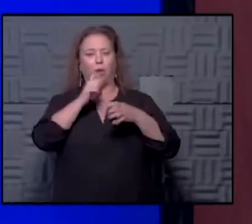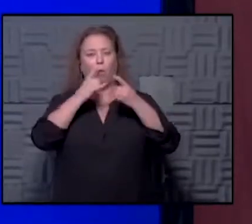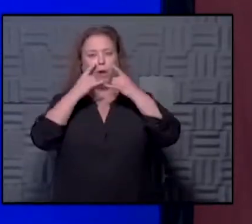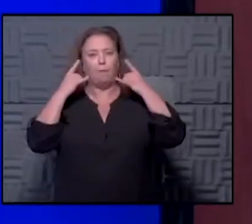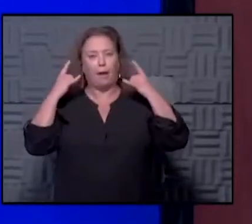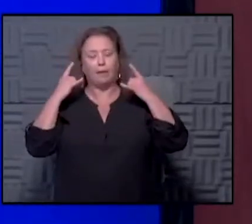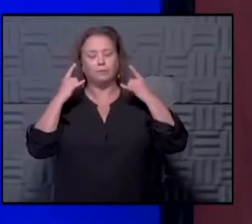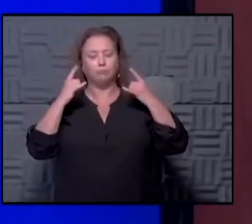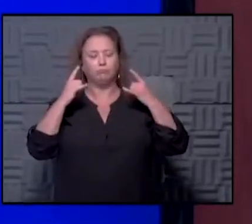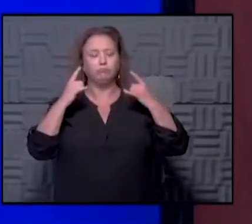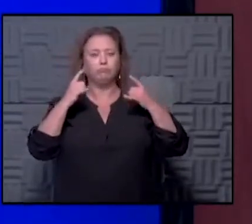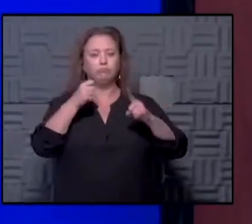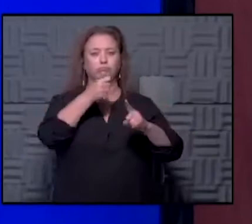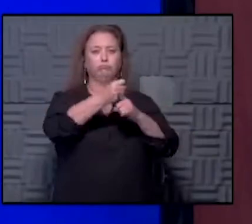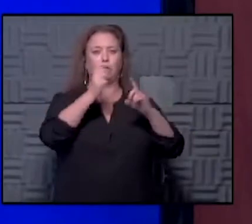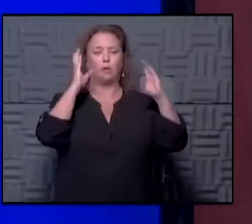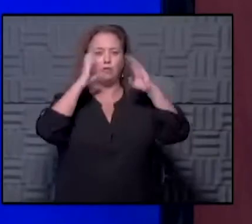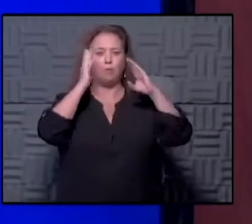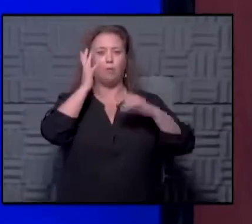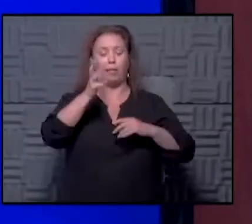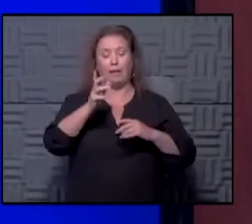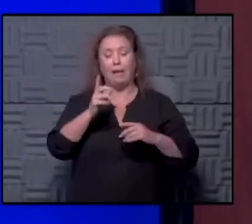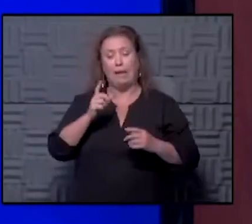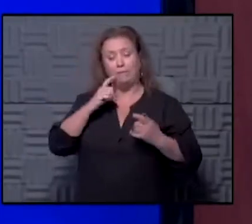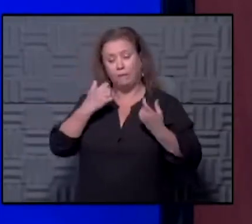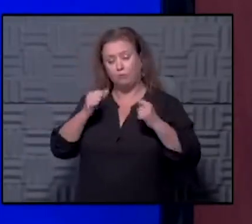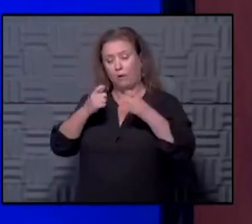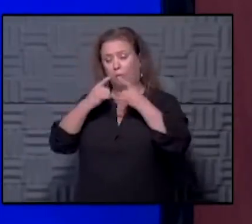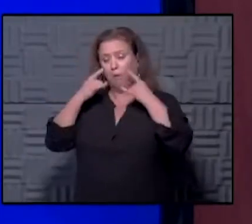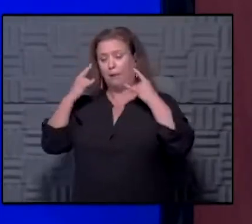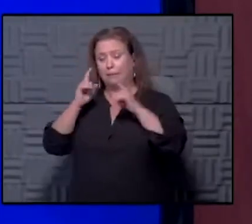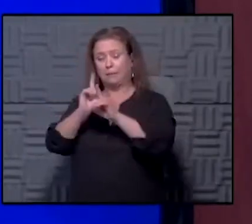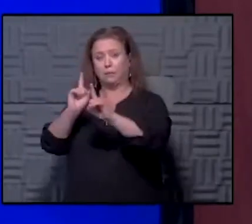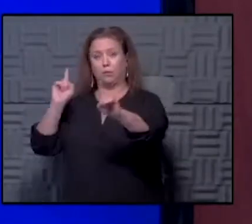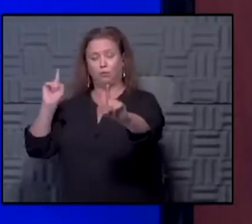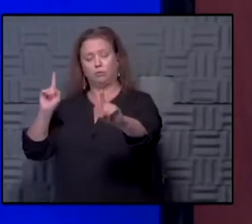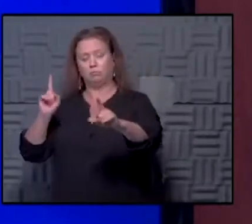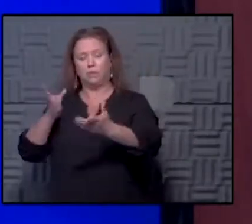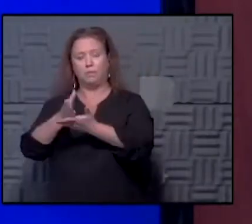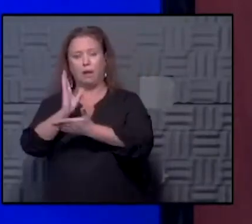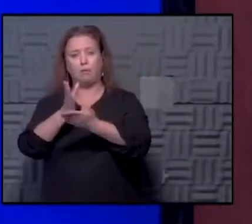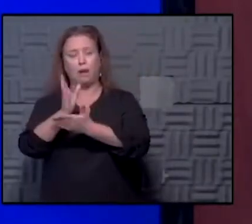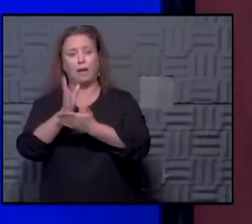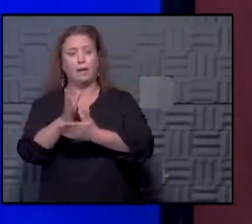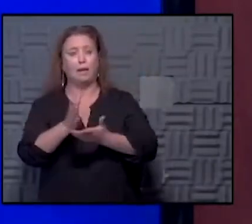trouble. And if they do wear a mask and try to respect social distancing, they're probably going to be okay. And